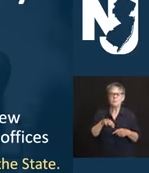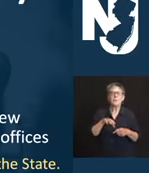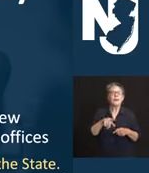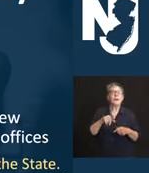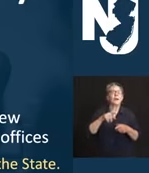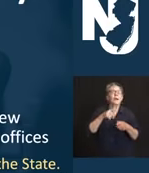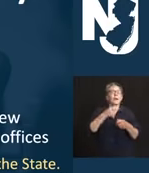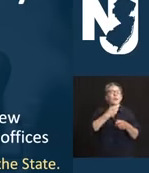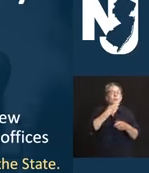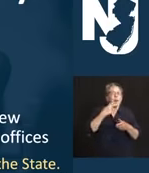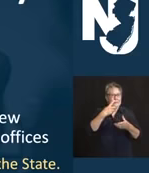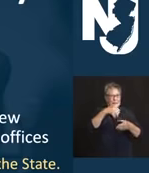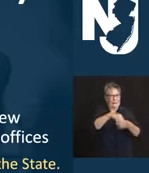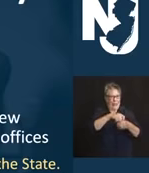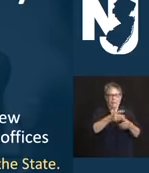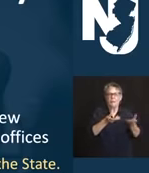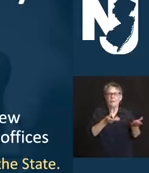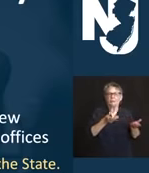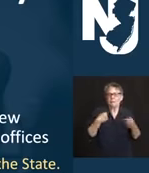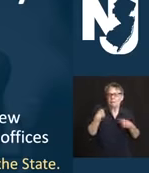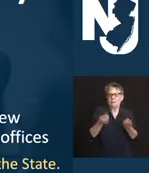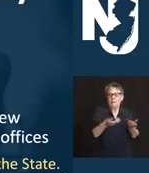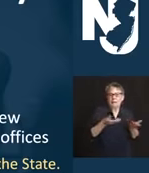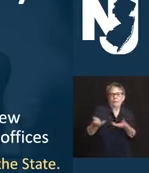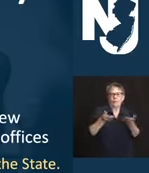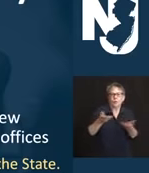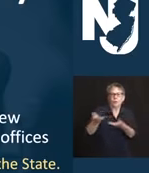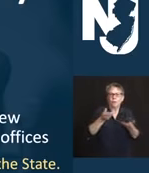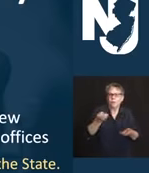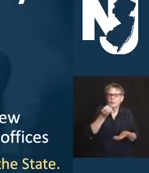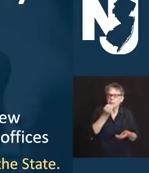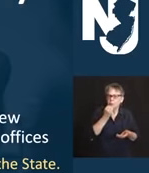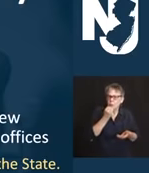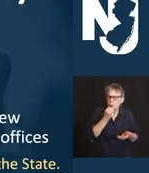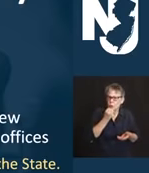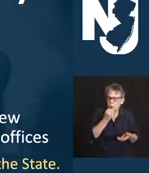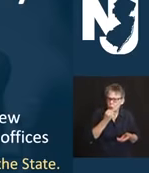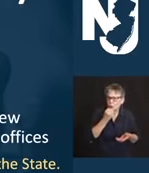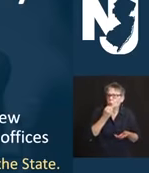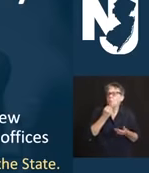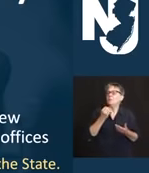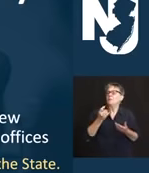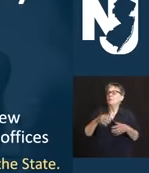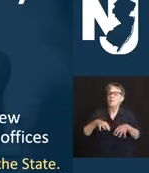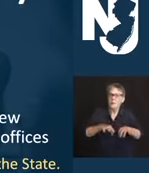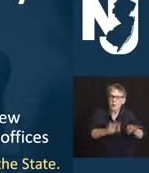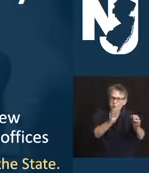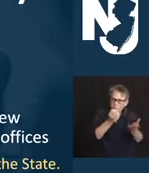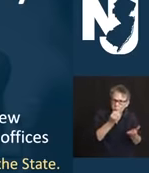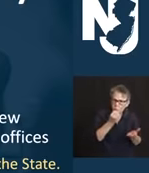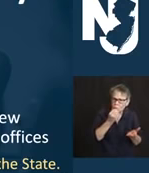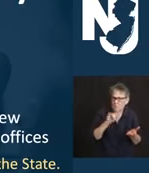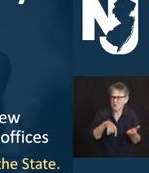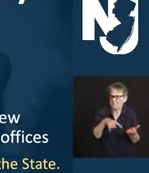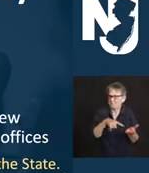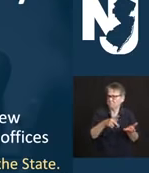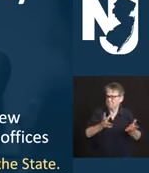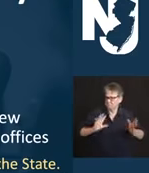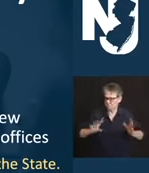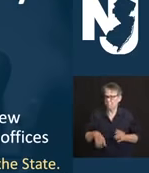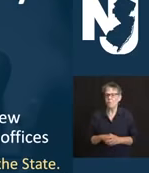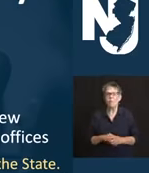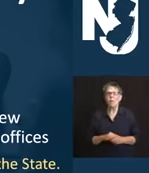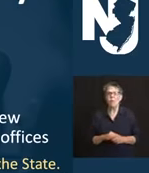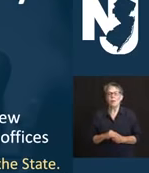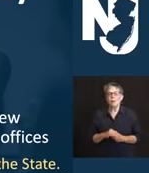placing orders. And again, there's no restriction in terms of 8 p.m. or any other hour. Additionally, over the past 2 weeks, the